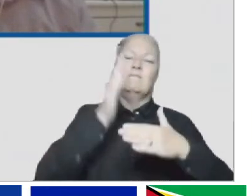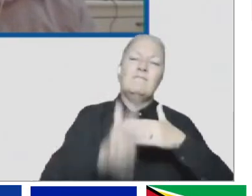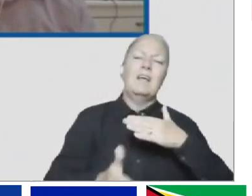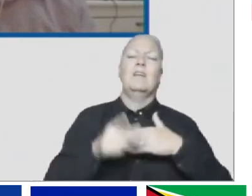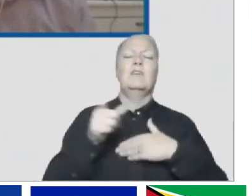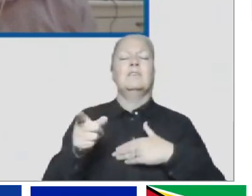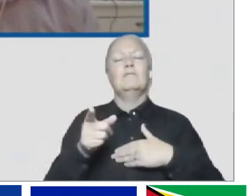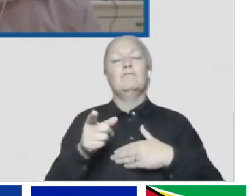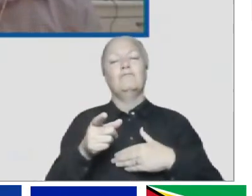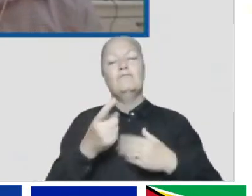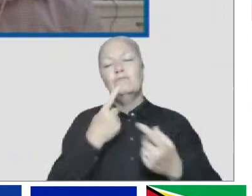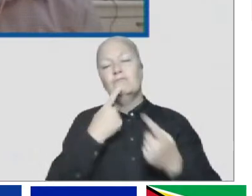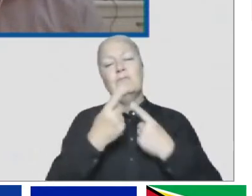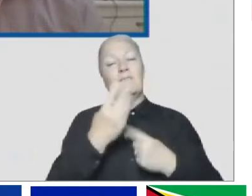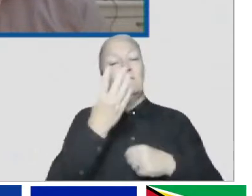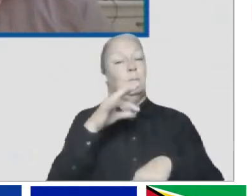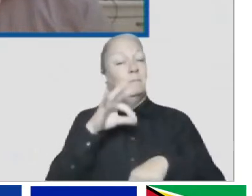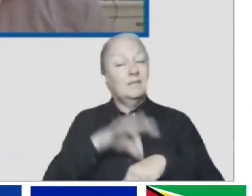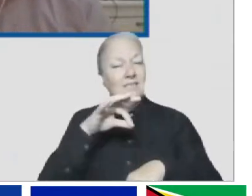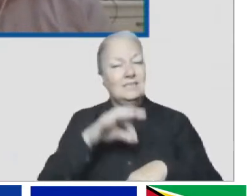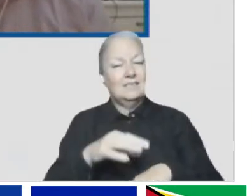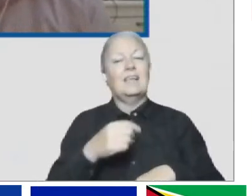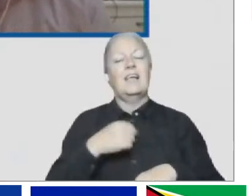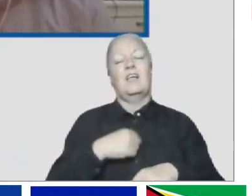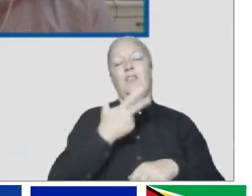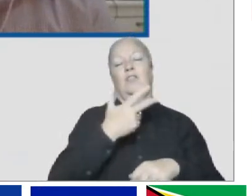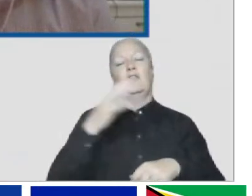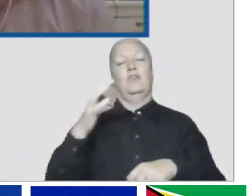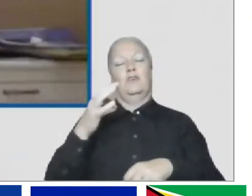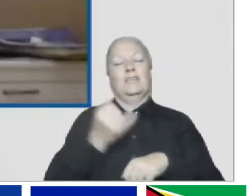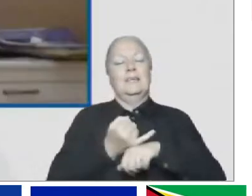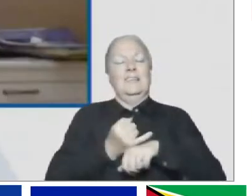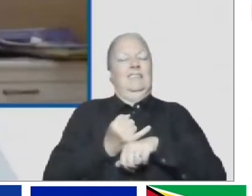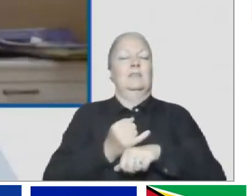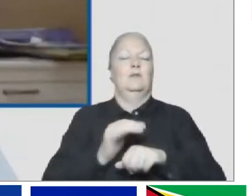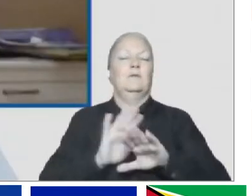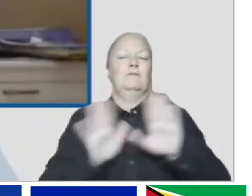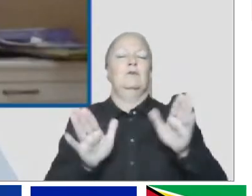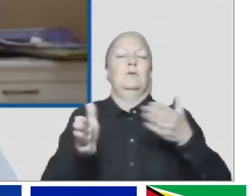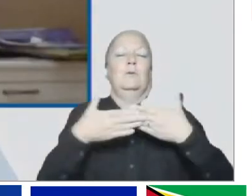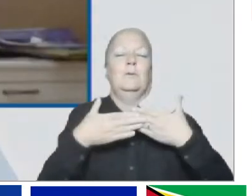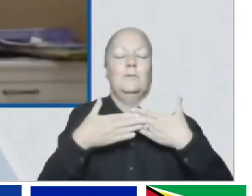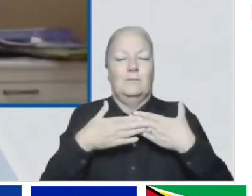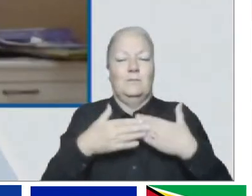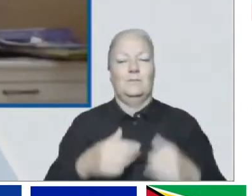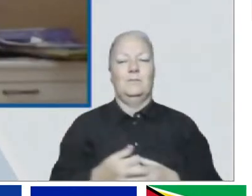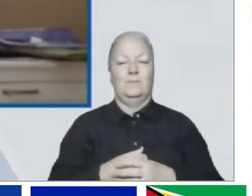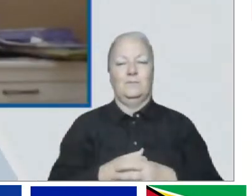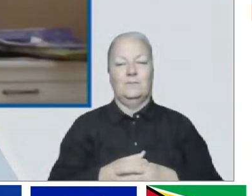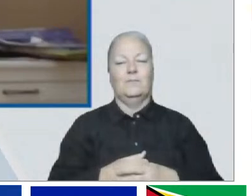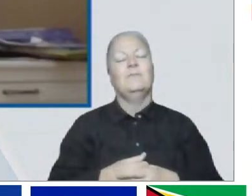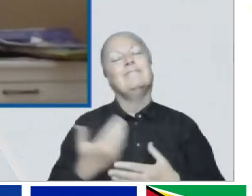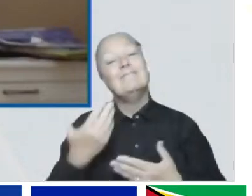30 seconds to close out everything. Vijay, the floor is yours. Thanks a lot, Dr. Alan. It's my